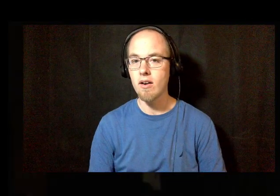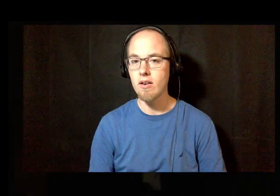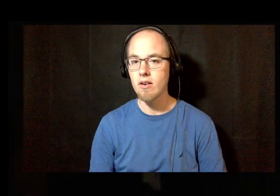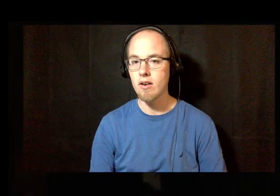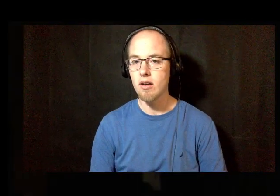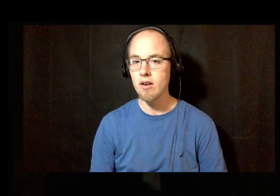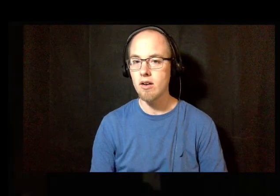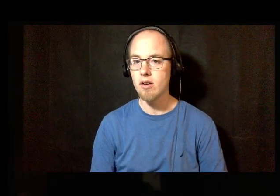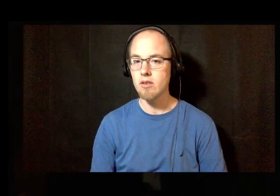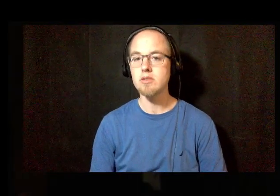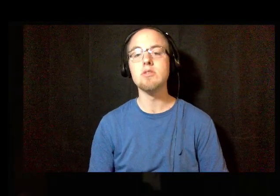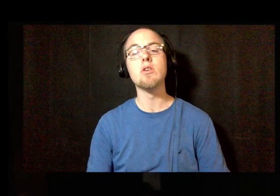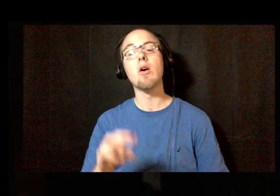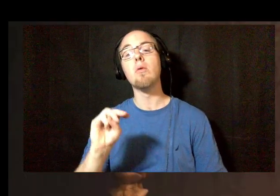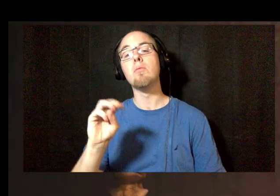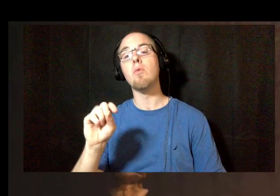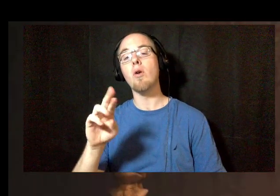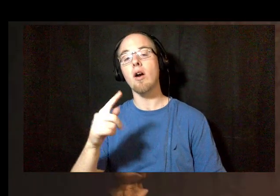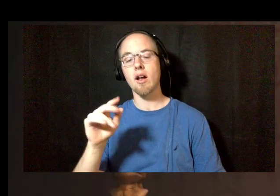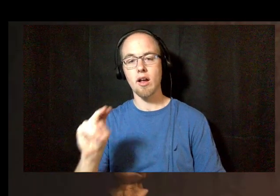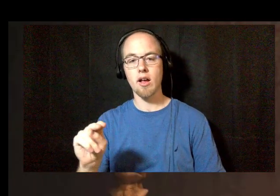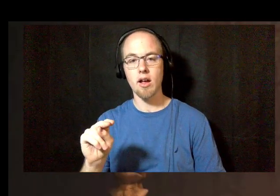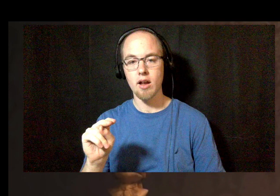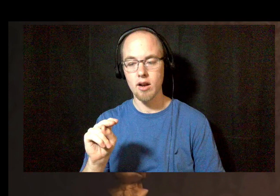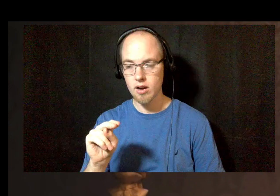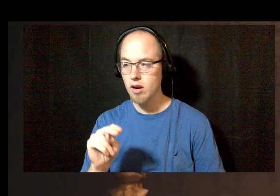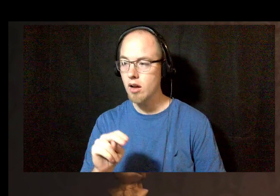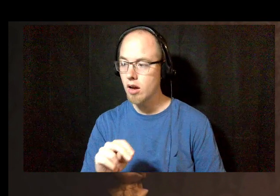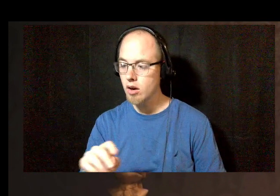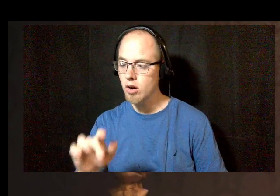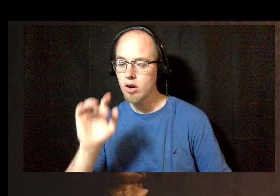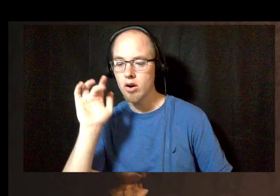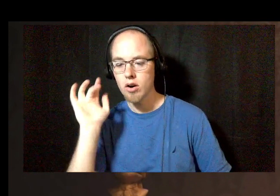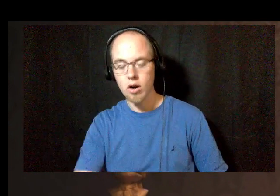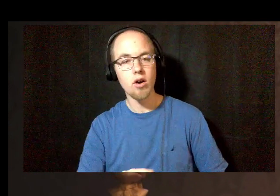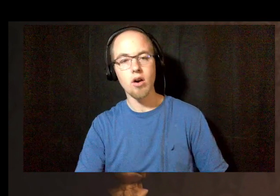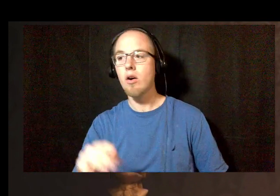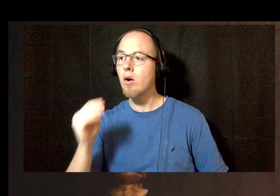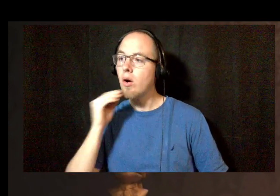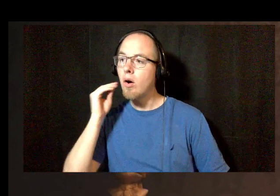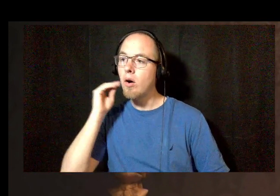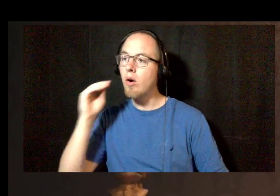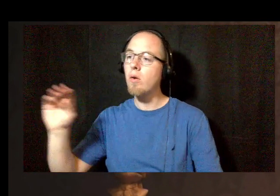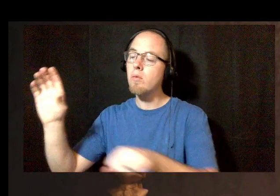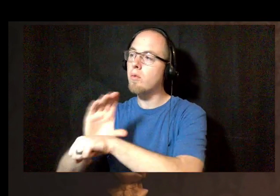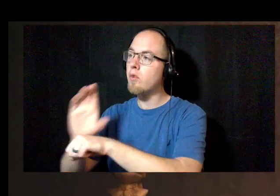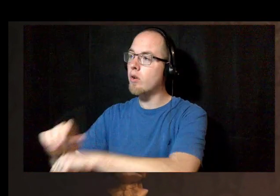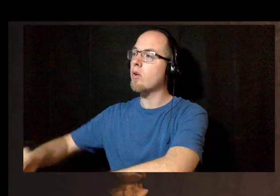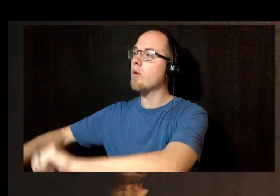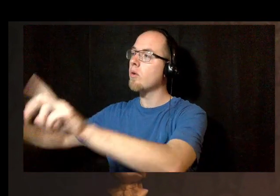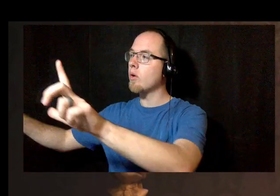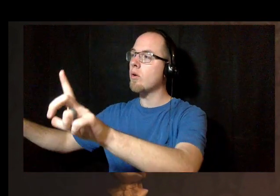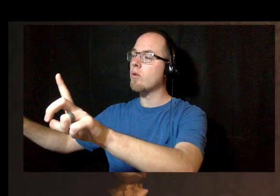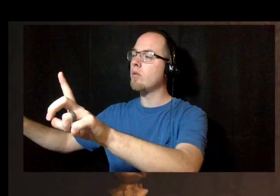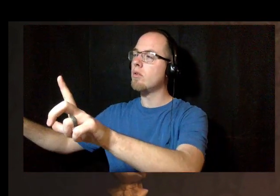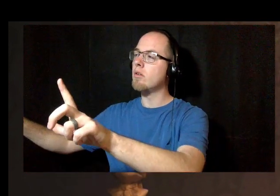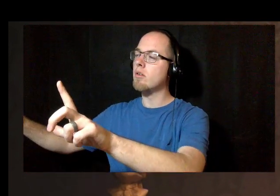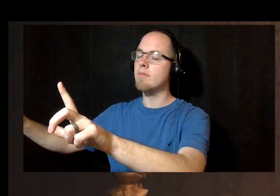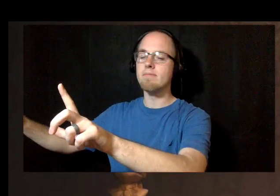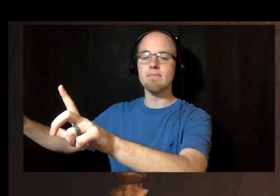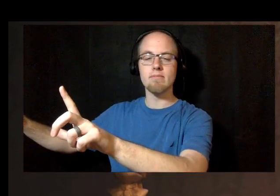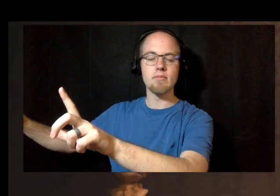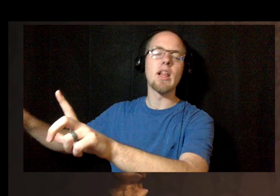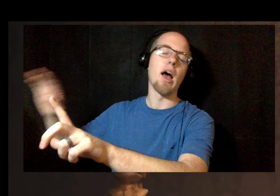As Morgan clicks a few buttons and brings up the desktop of his home computer on the Skype chat.